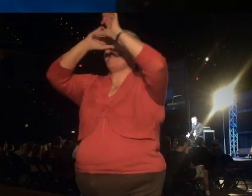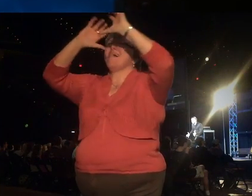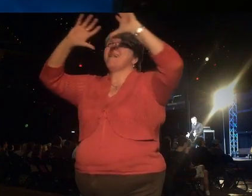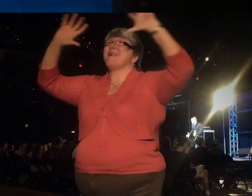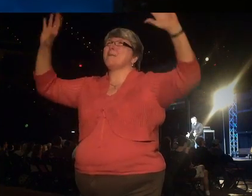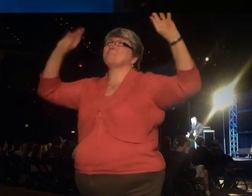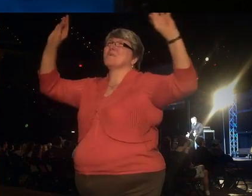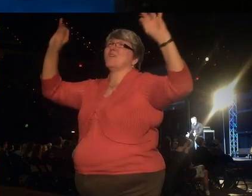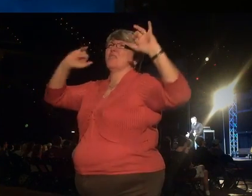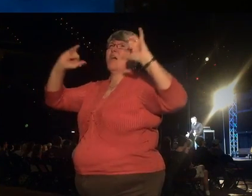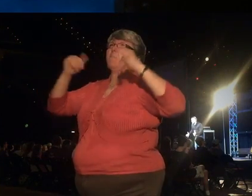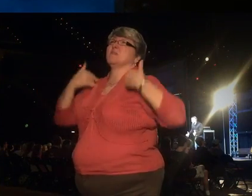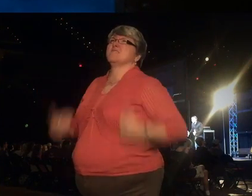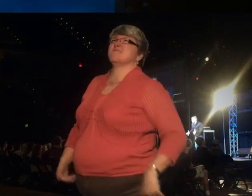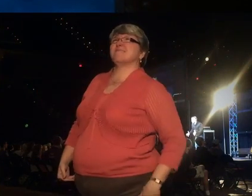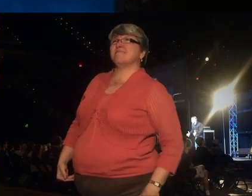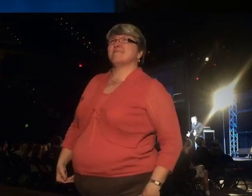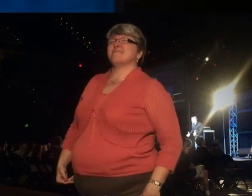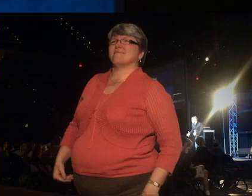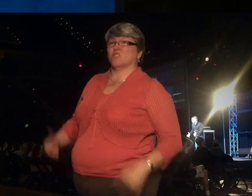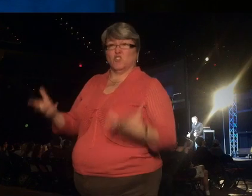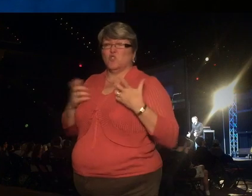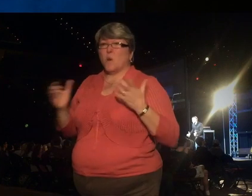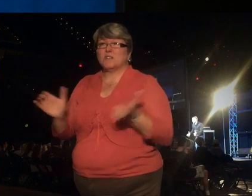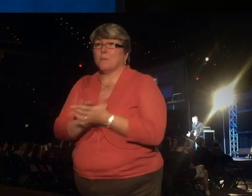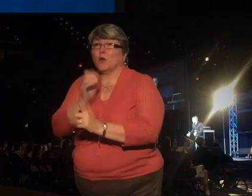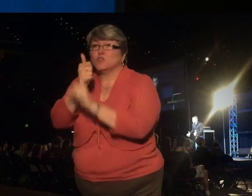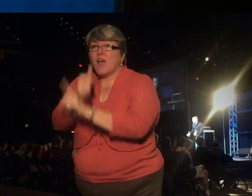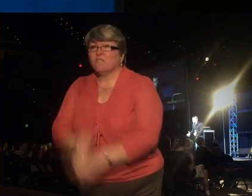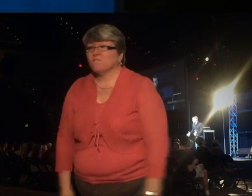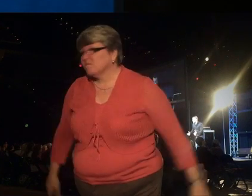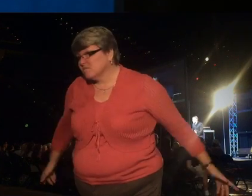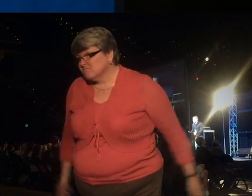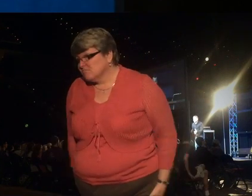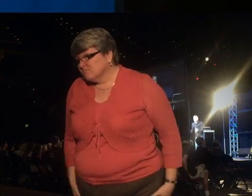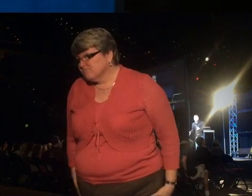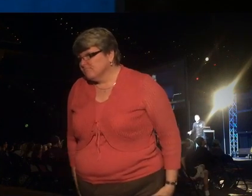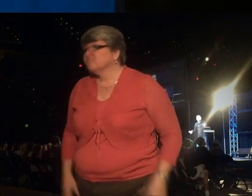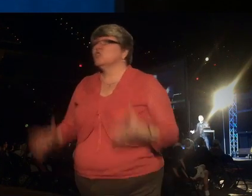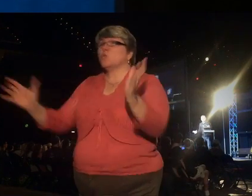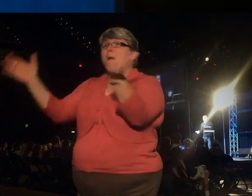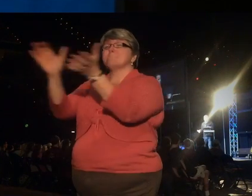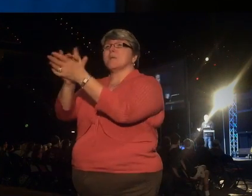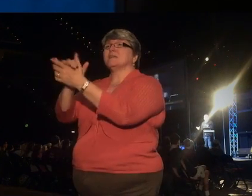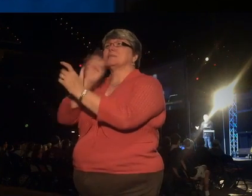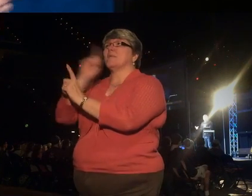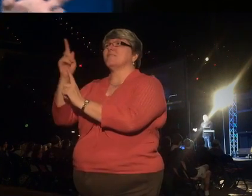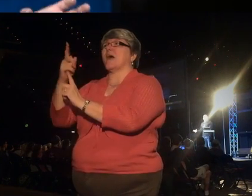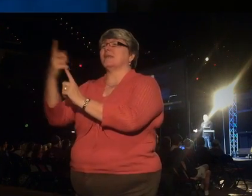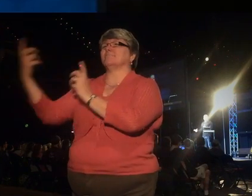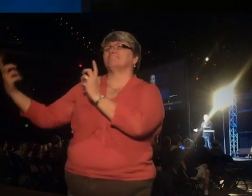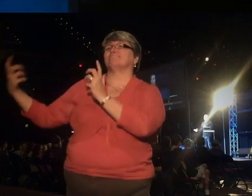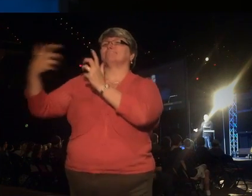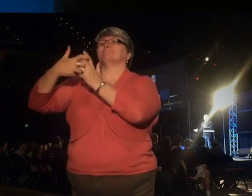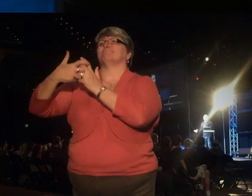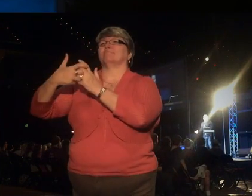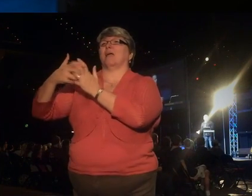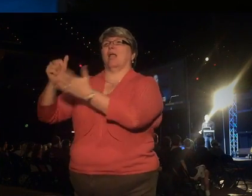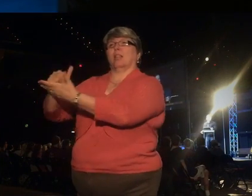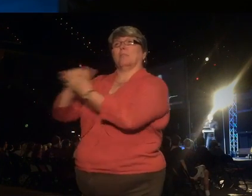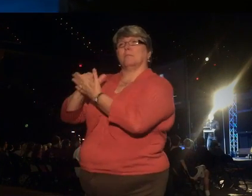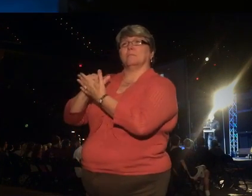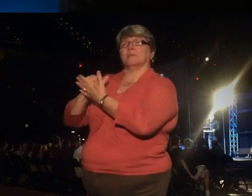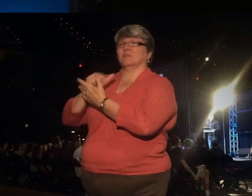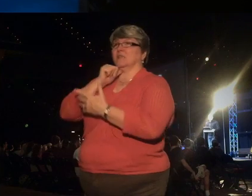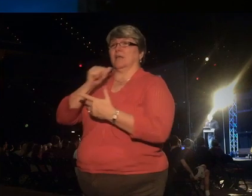of ourselves. And you don't want to marry you. You want to marry someone who complements you,